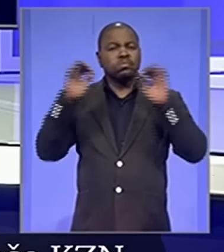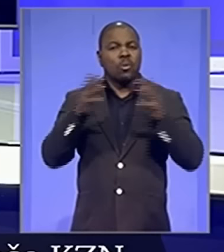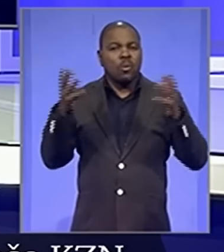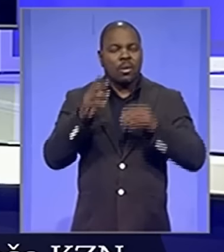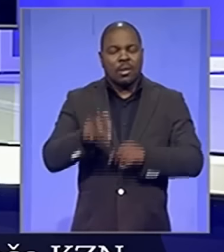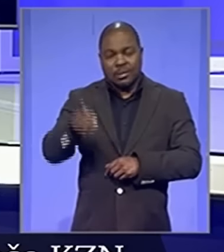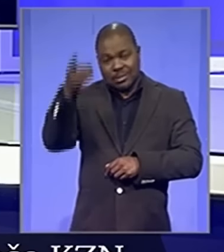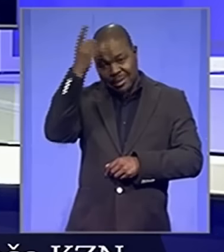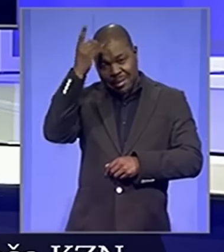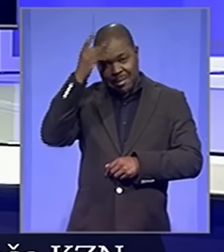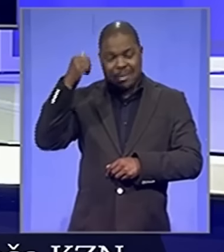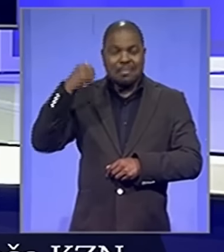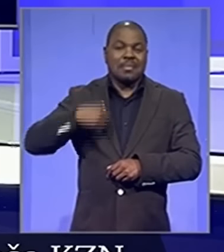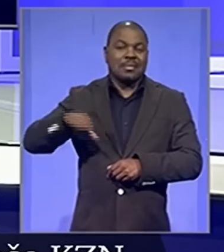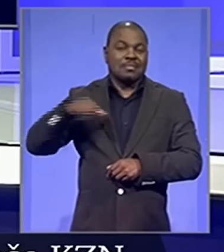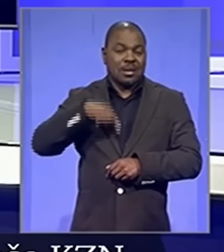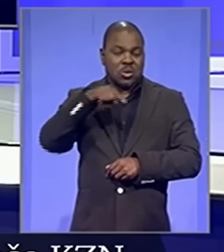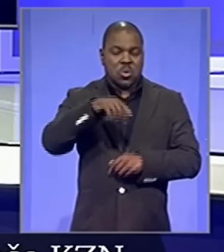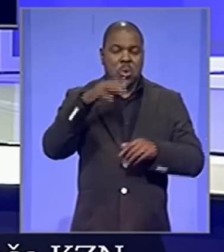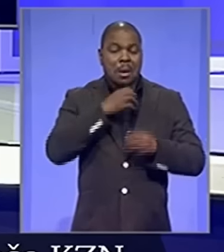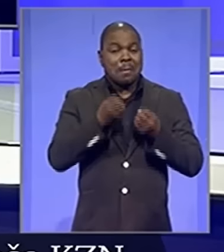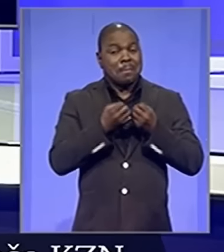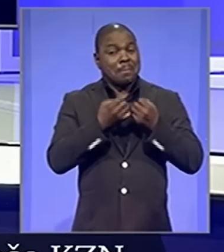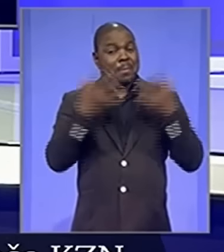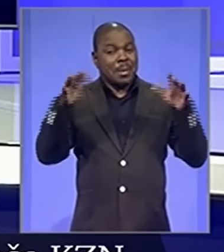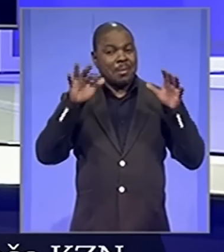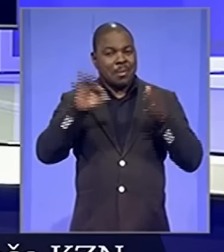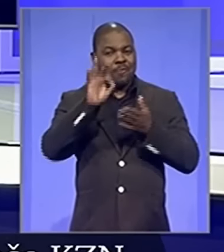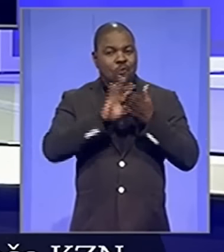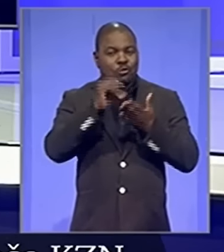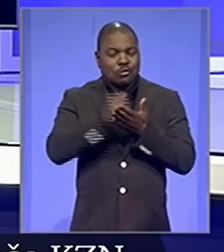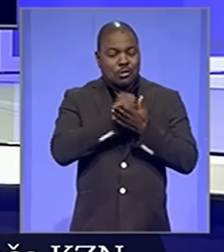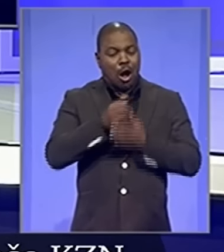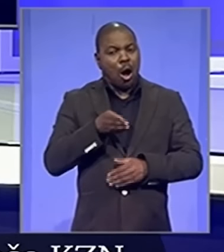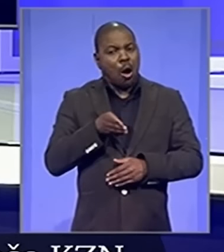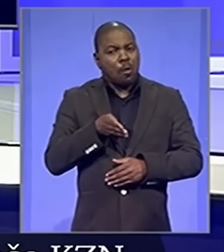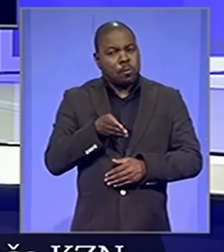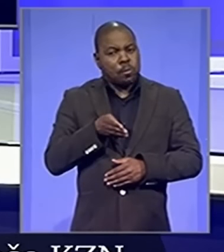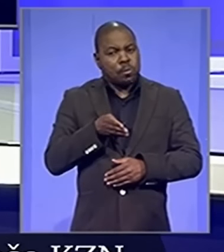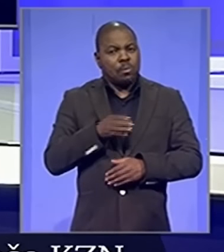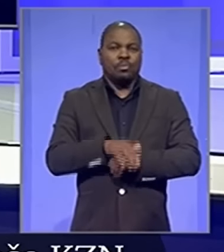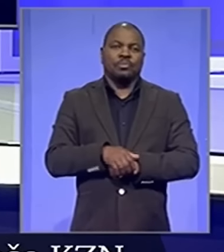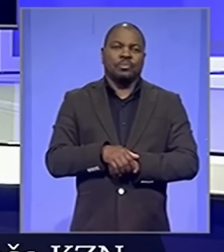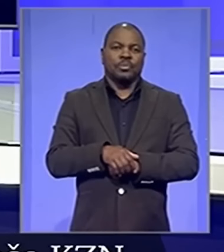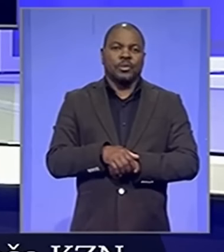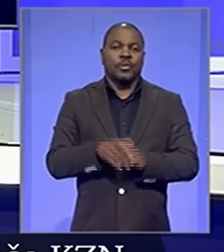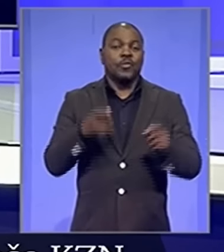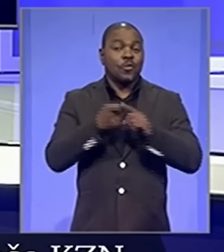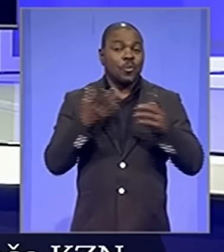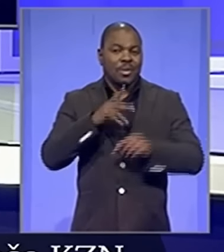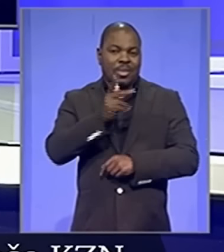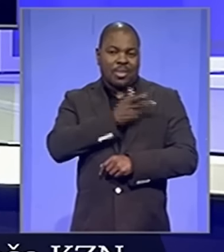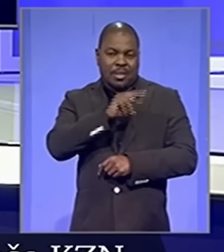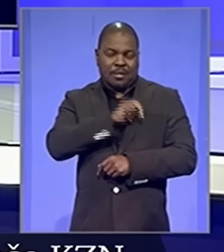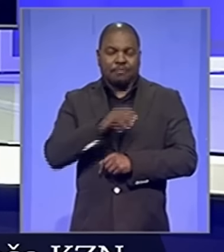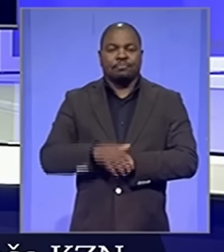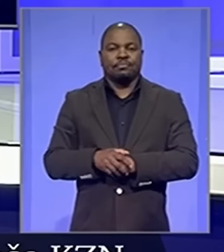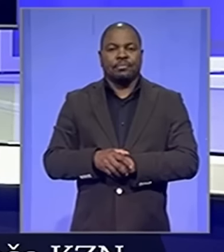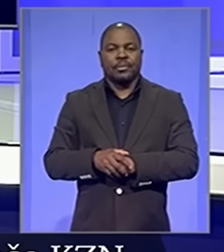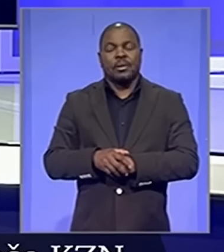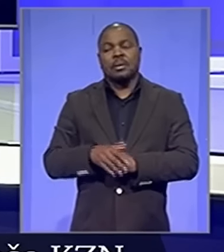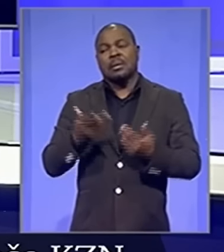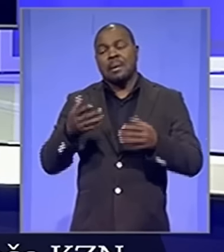wa eThekwini wo o nago le palo ya godimo ya batho bao ba ngwadišeditšwego go bouta ka KwaZulu-Natal. Se ka ge